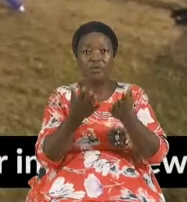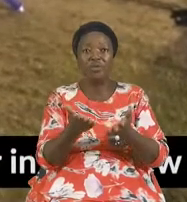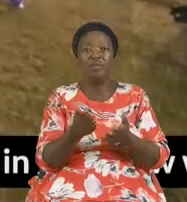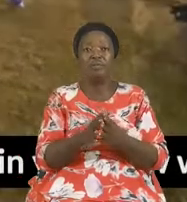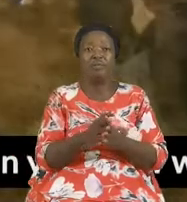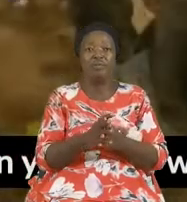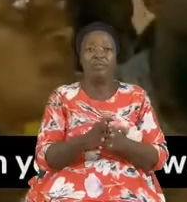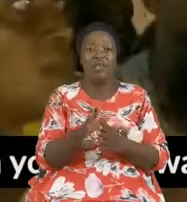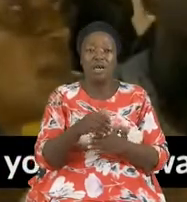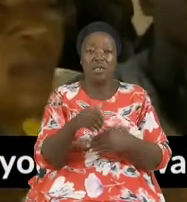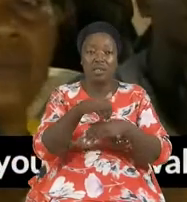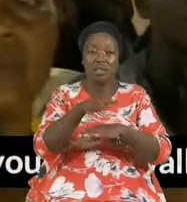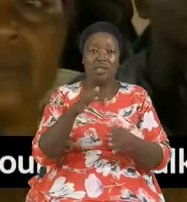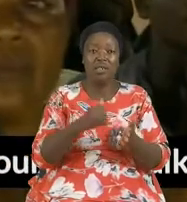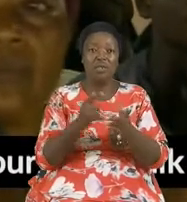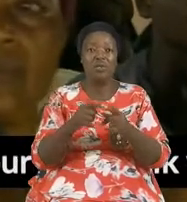Fill your details